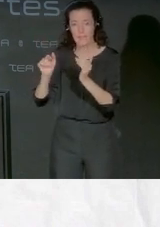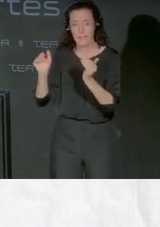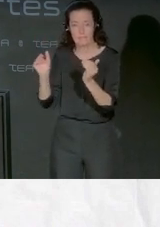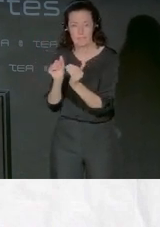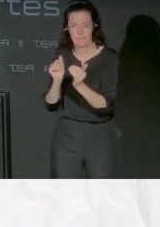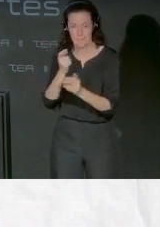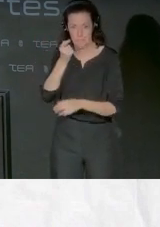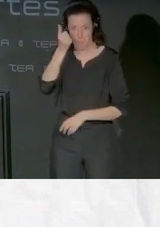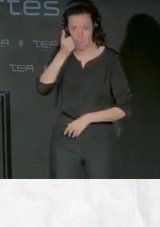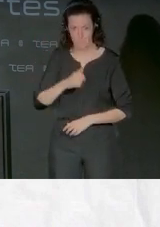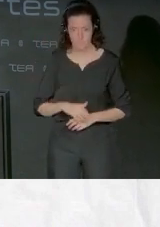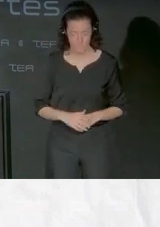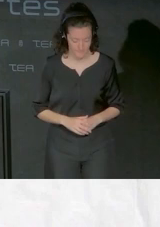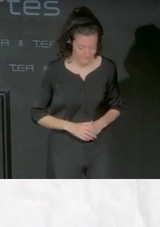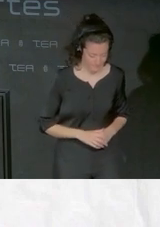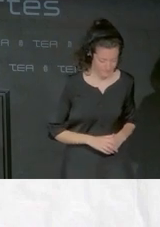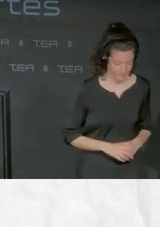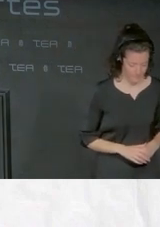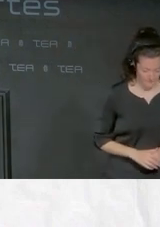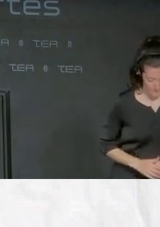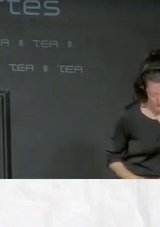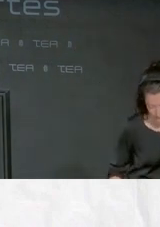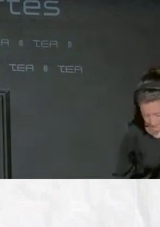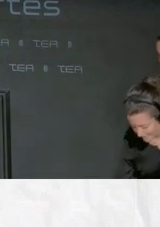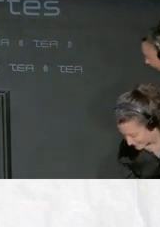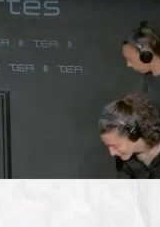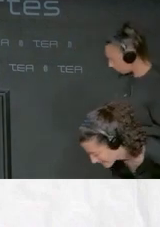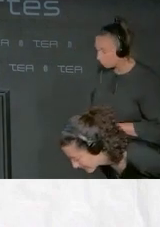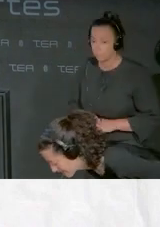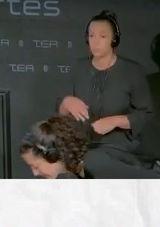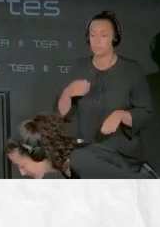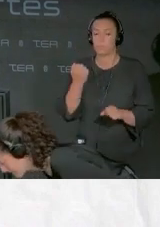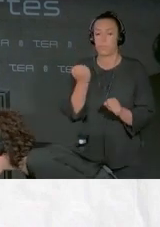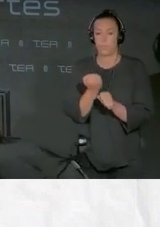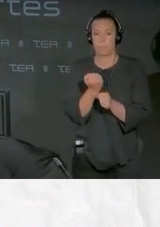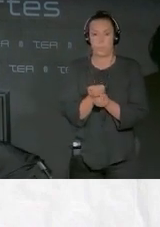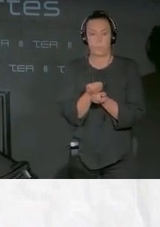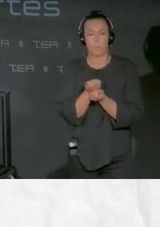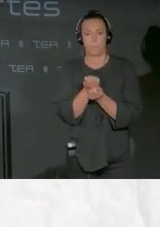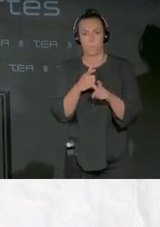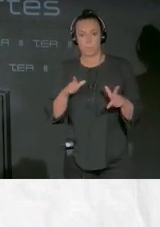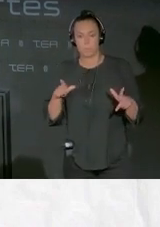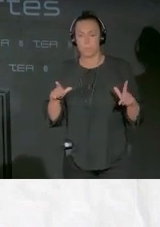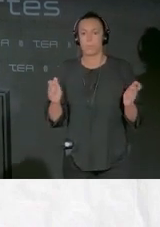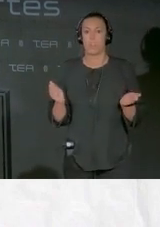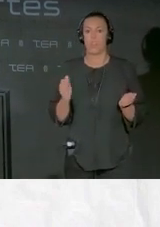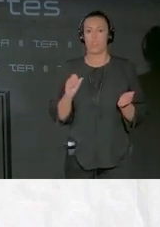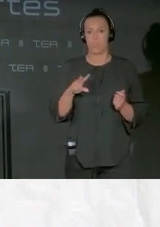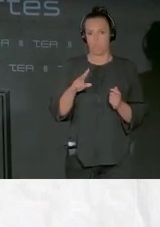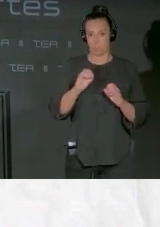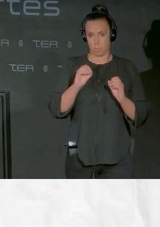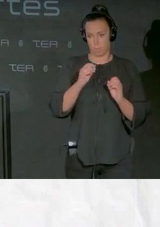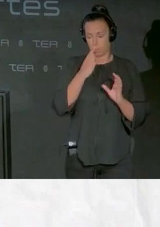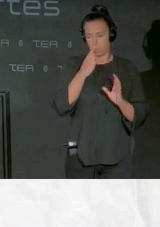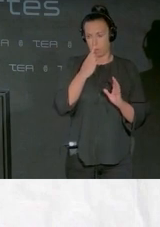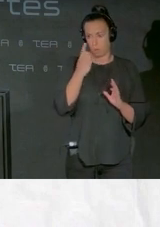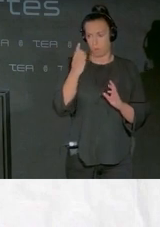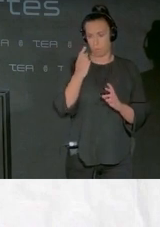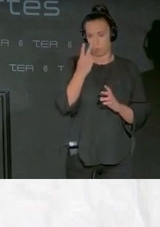And whilst employment grew 12% in 2020, a COVID year, employment